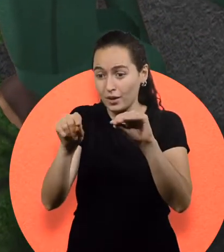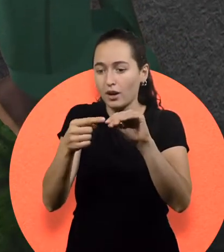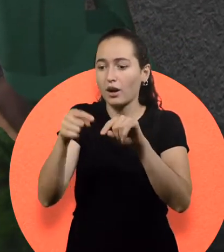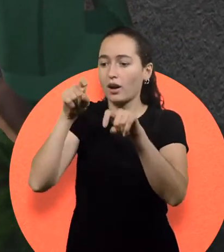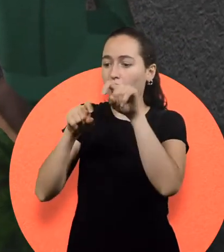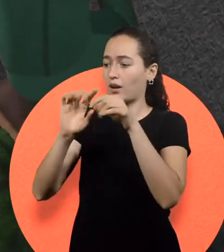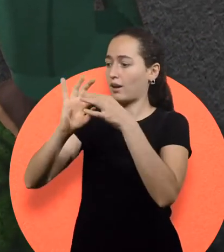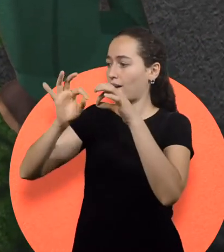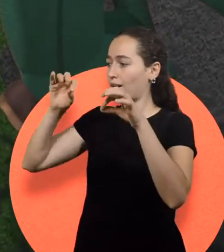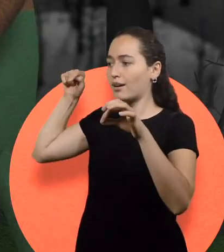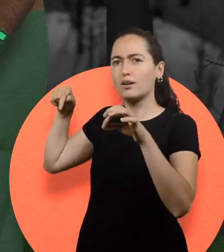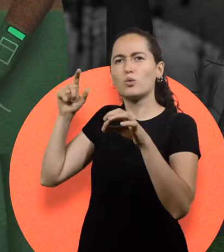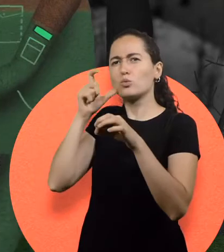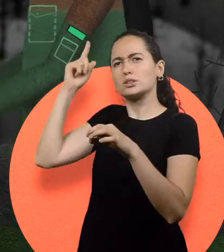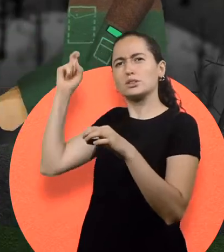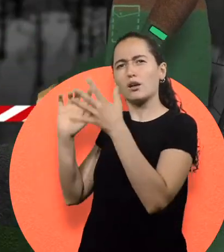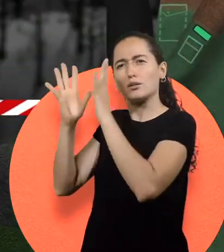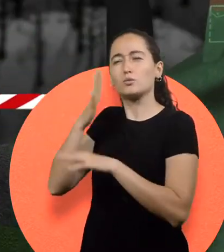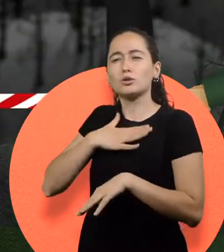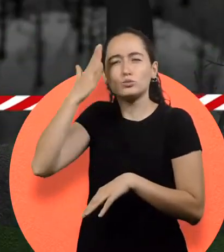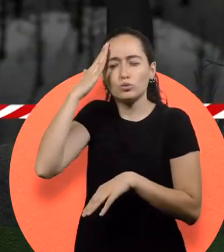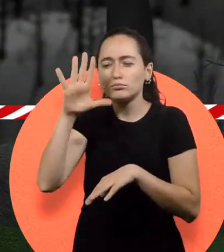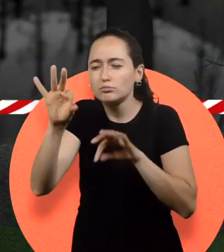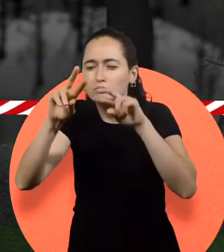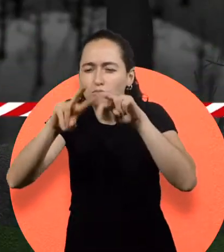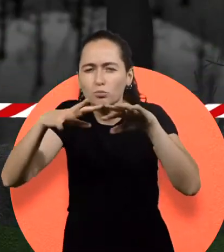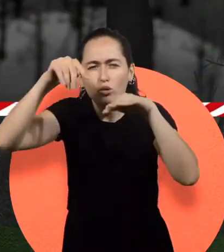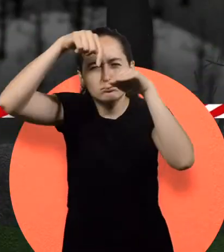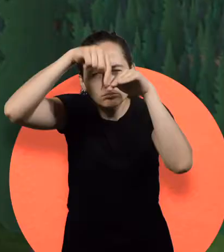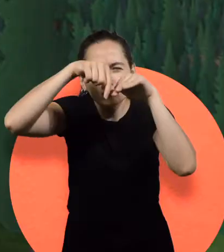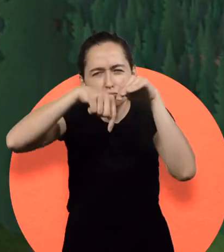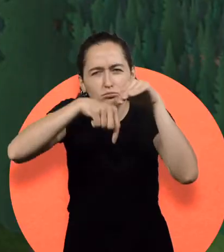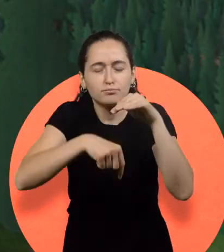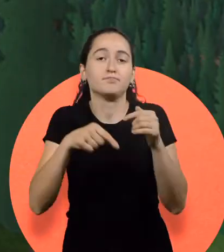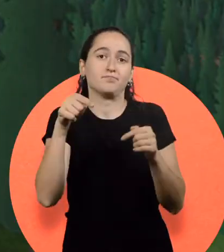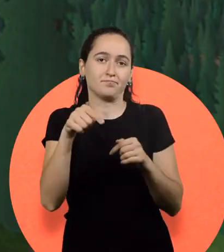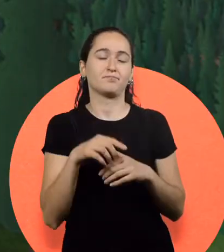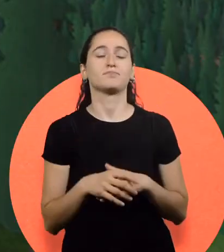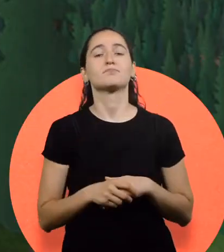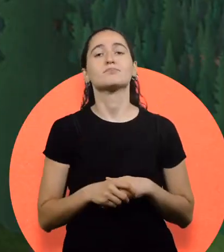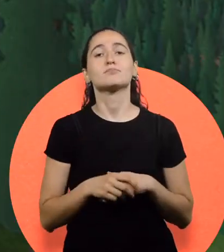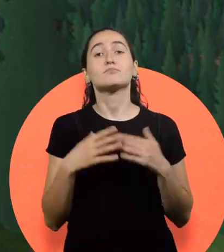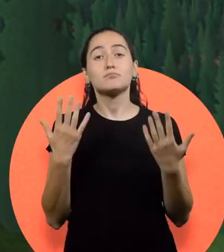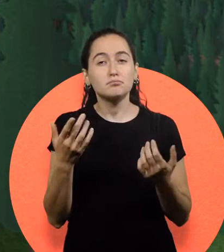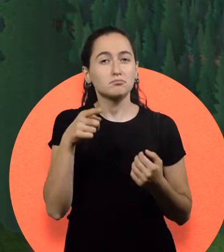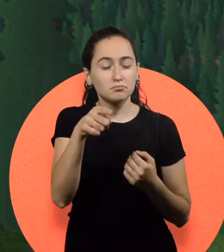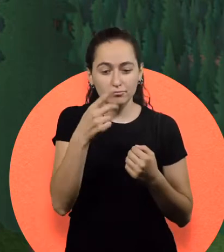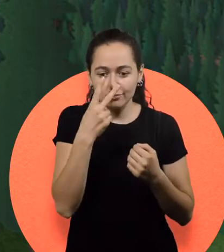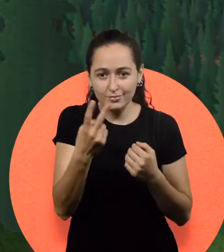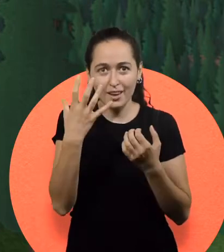arson investigators. They also measure how much land has been burned. So they are like